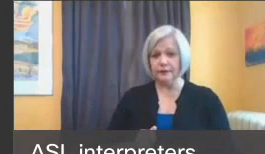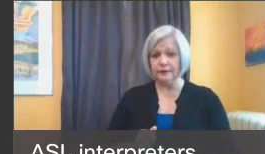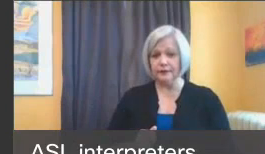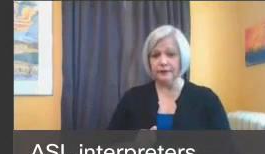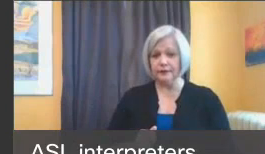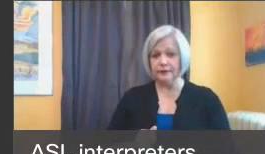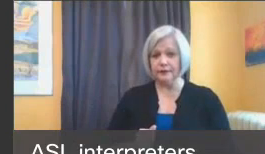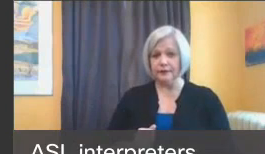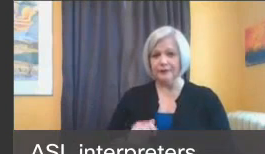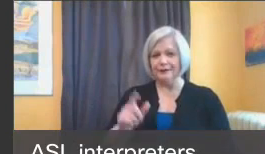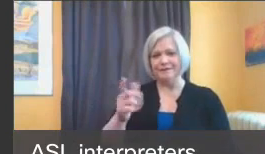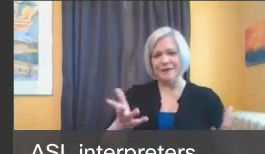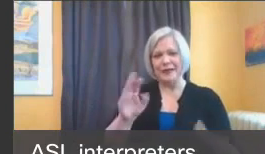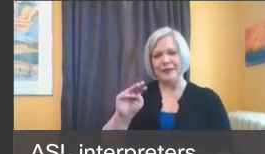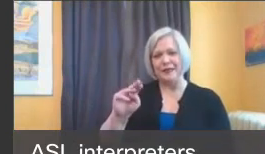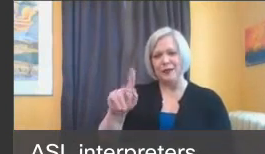You may be muted.